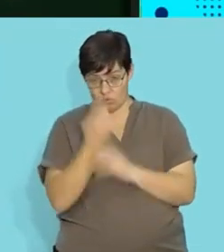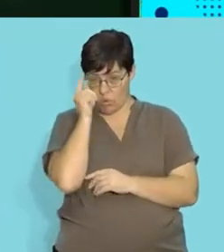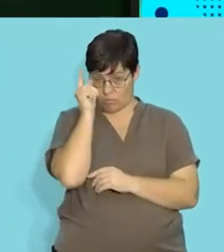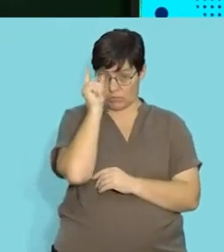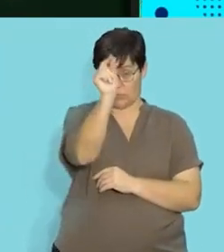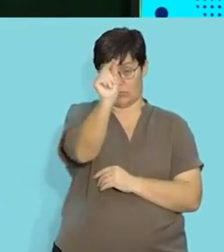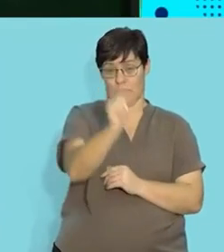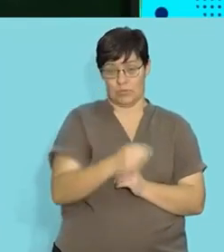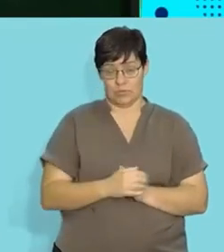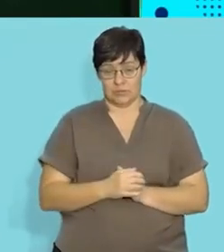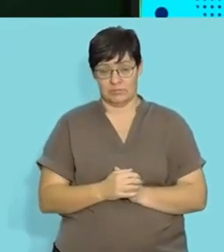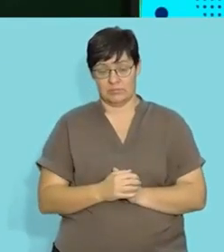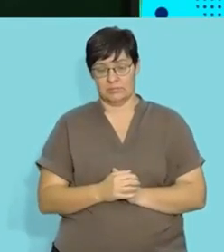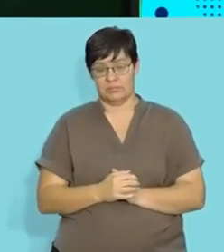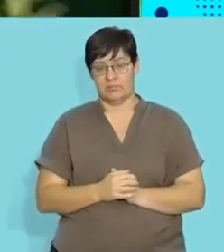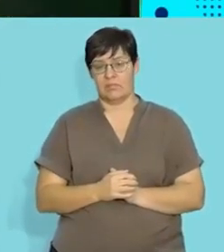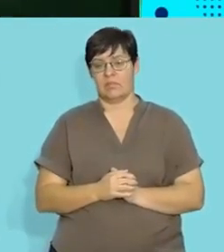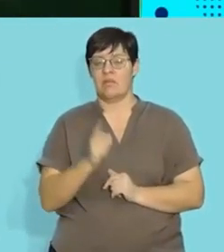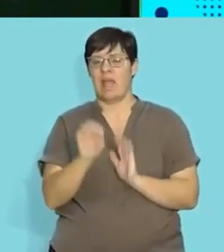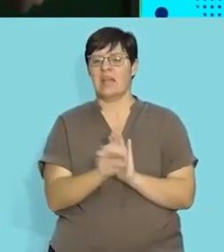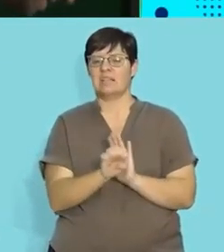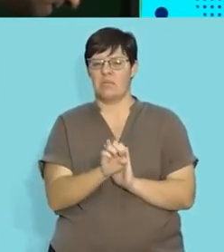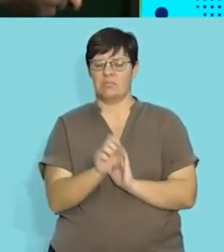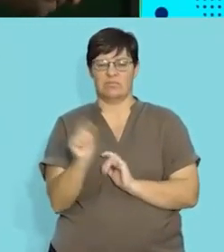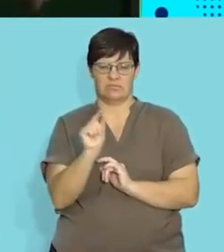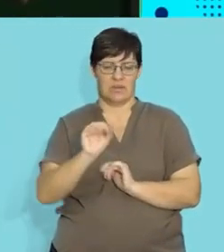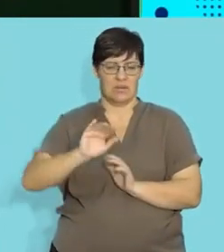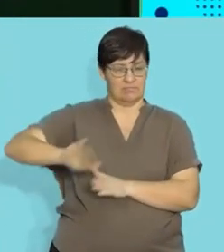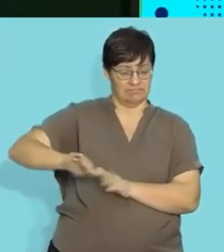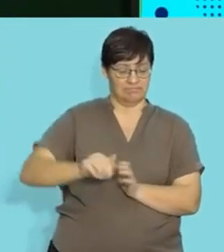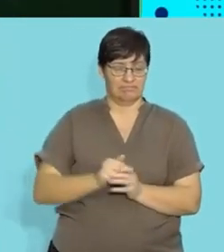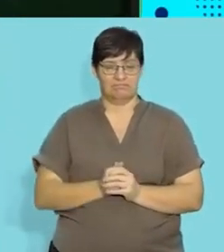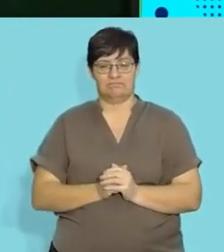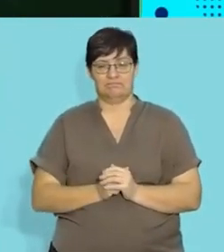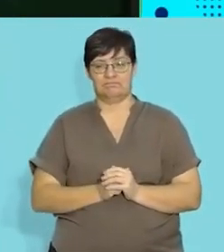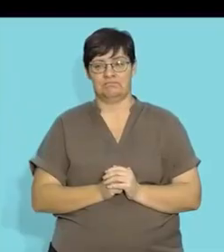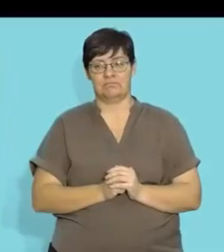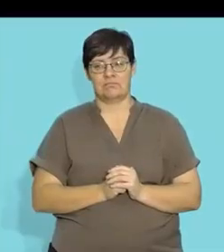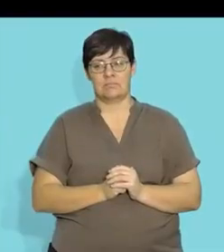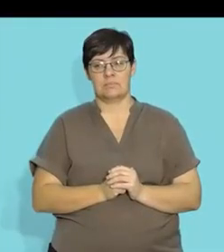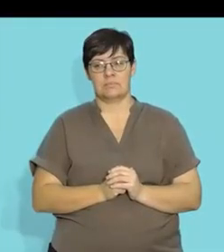Okay, so I'm going to get back to this example in a bit.